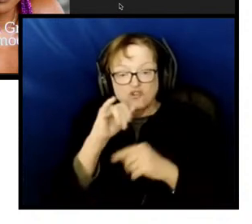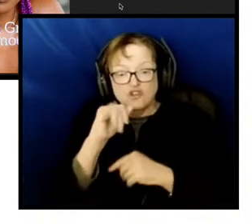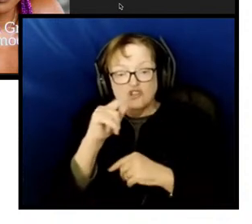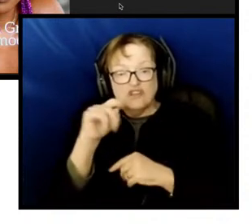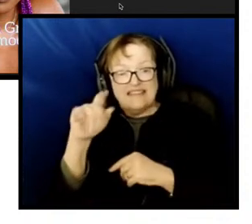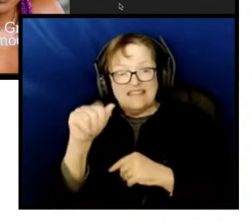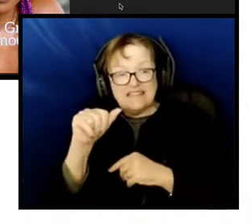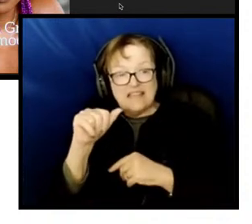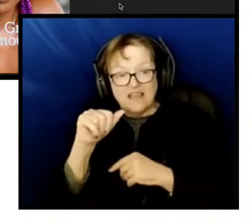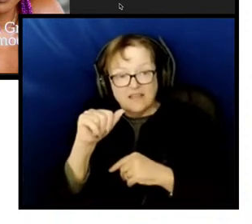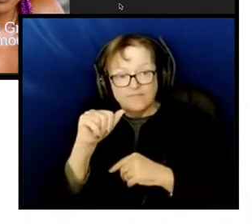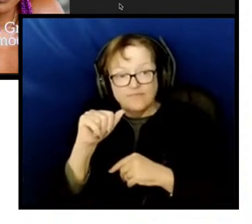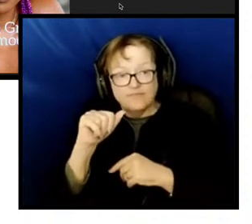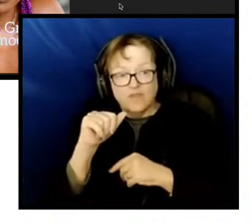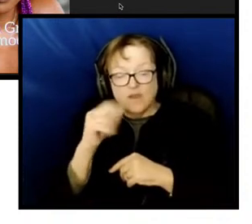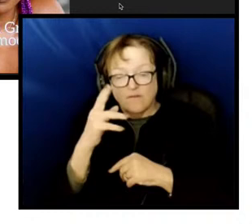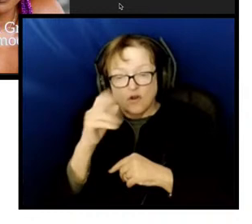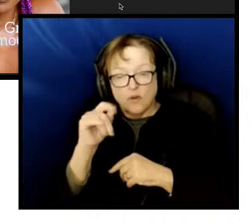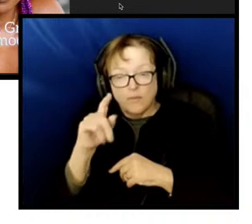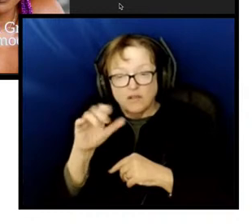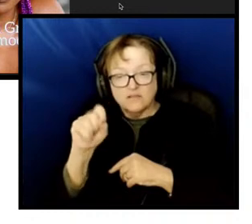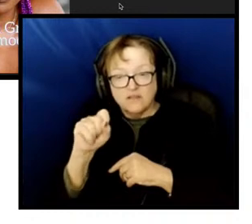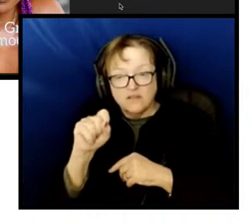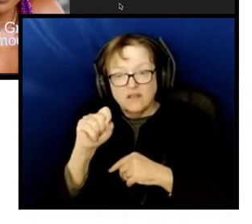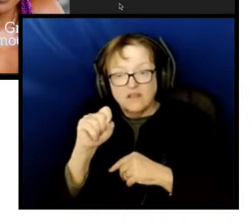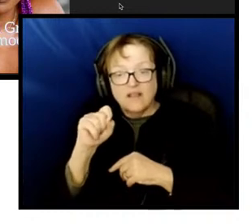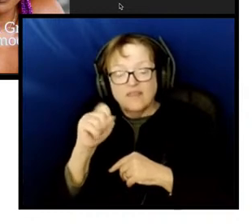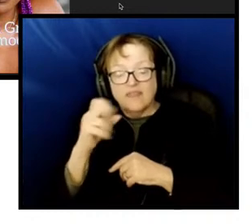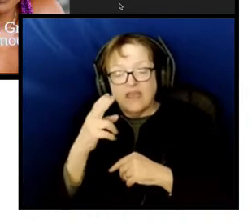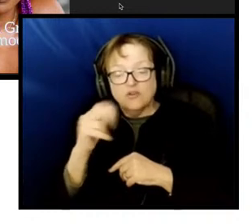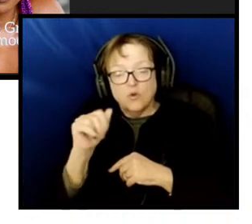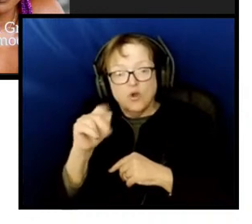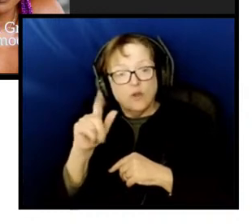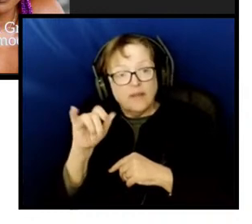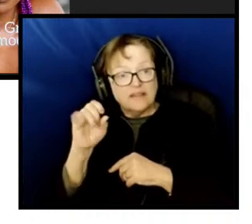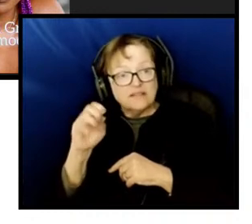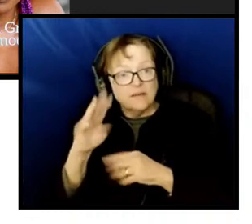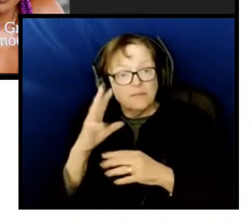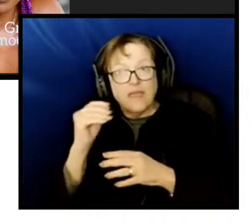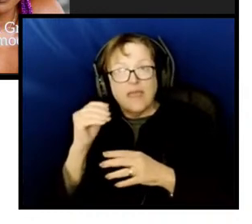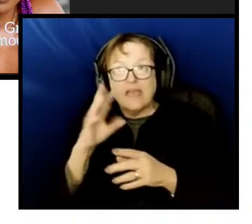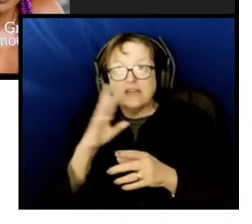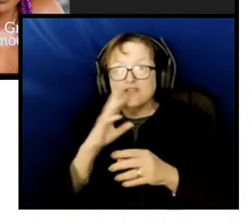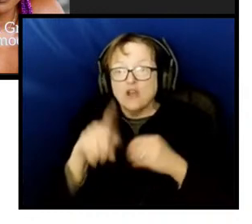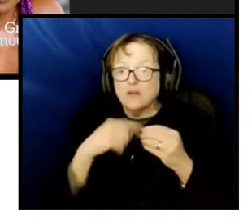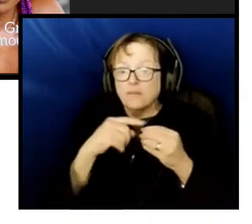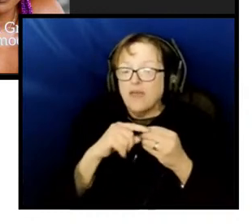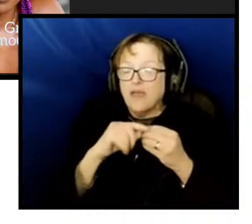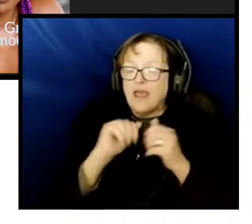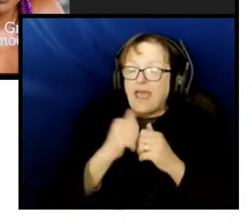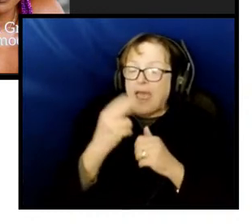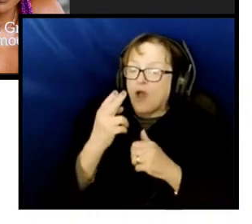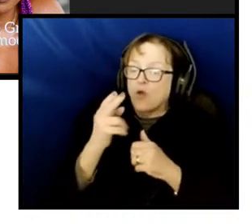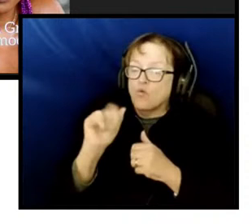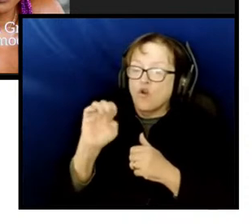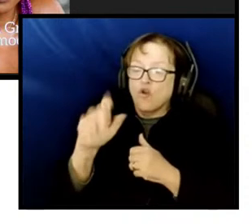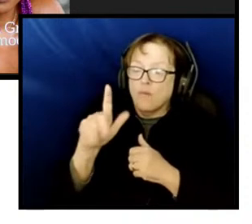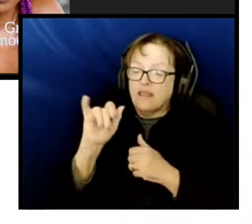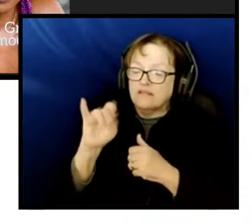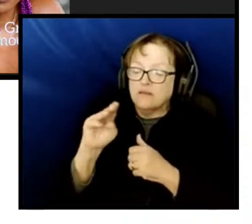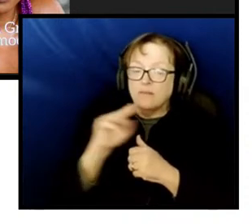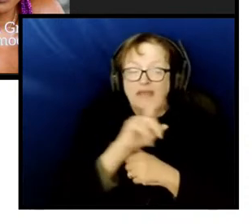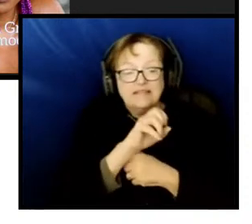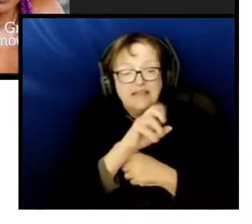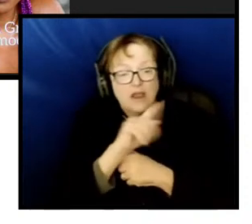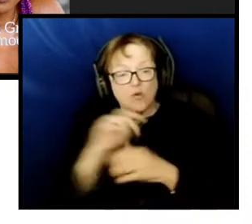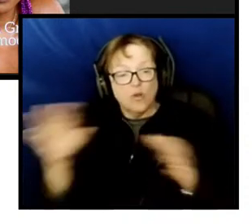Herbals. And they are a practitioner of herbalism. And we just talked about how herbalism and tarot are connected because